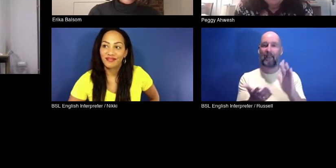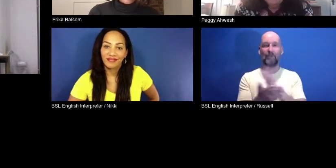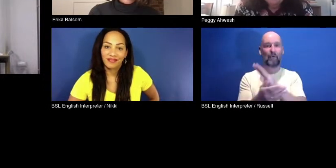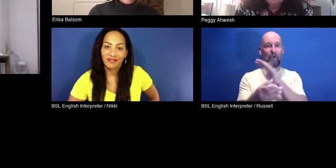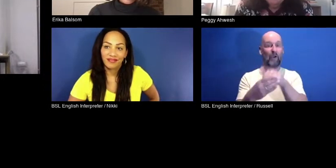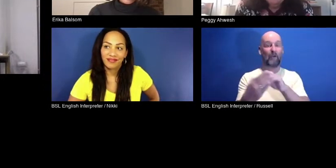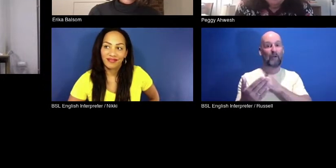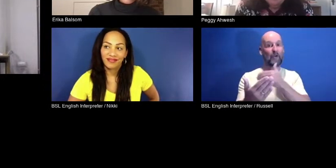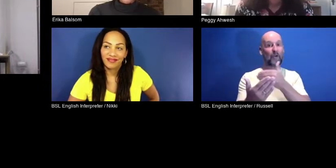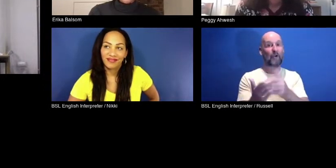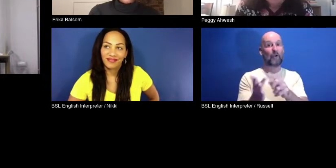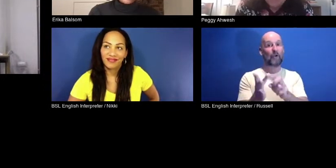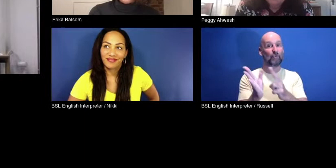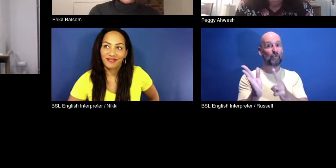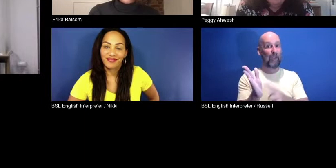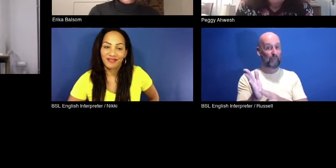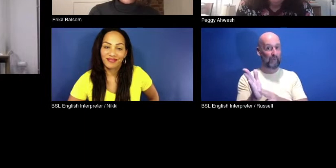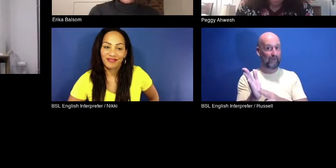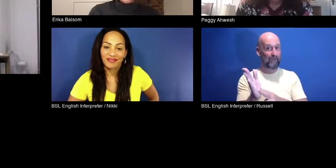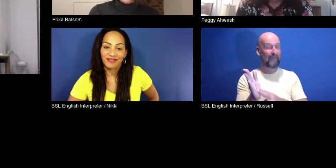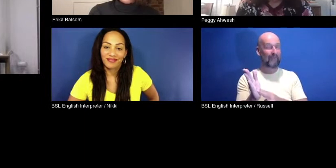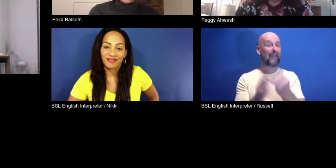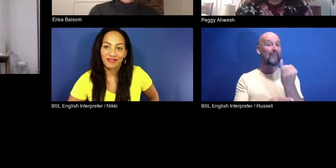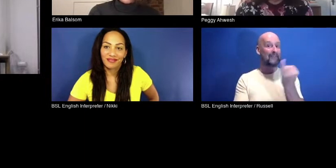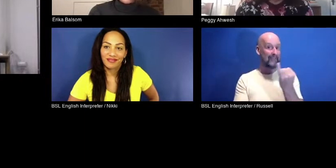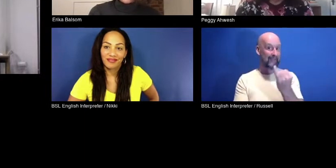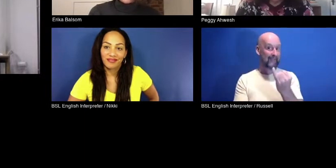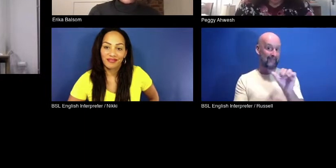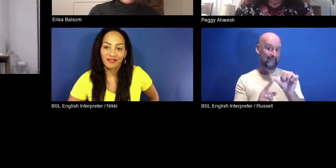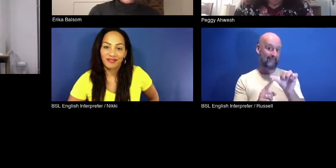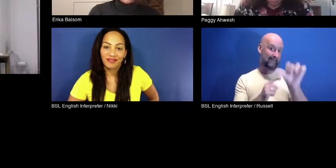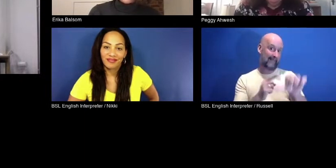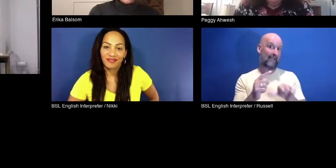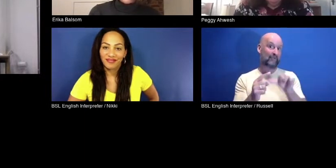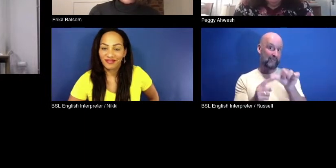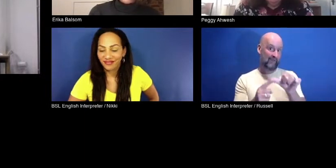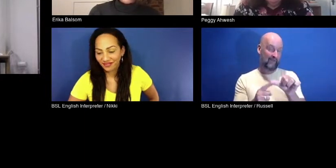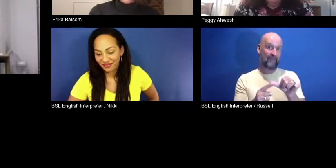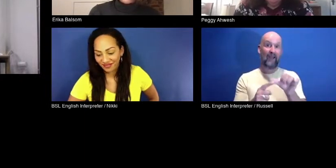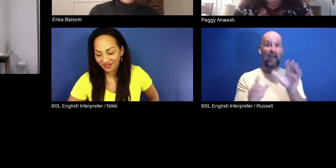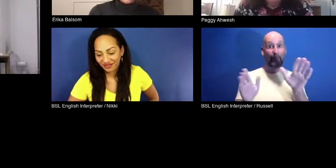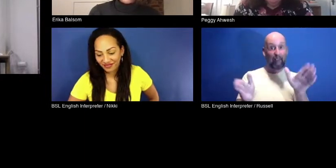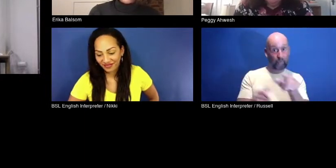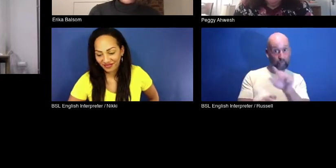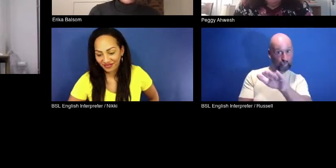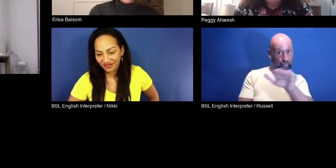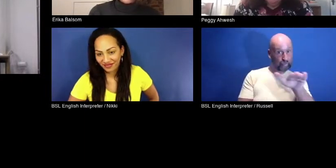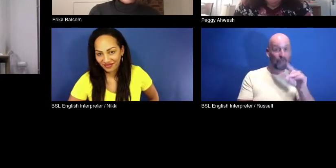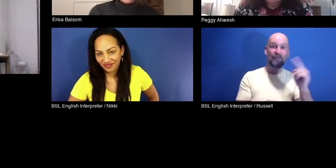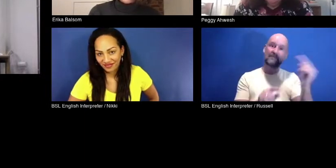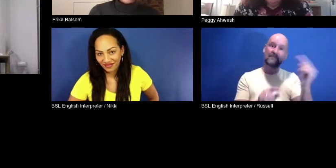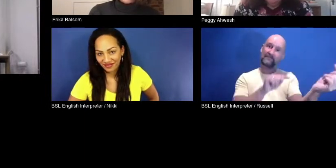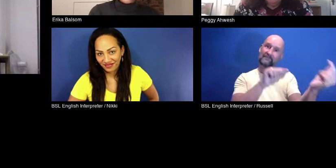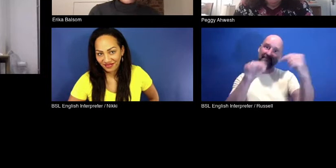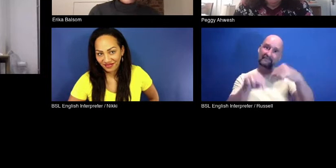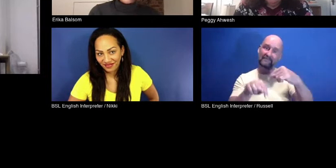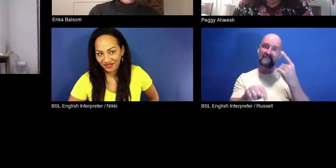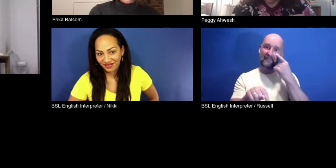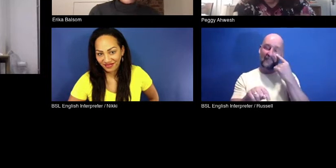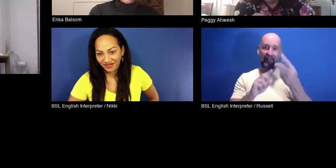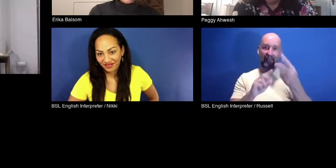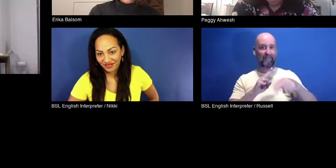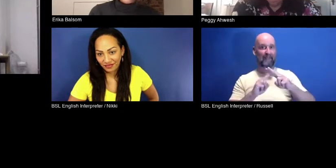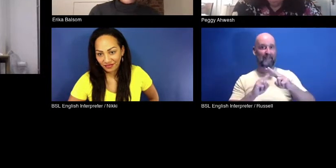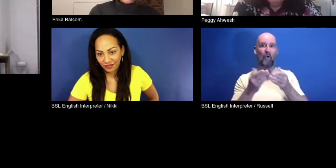January the 16th, 2022. I really encourage anybody who is able to come and have a look, come and visit us. Our